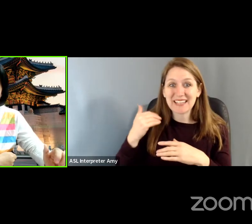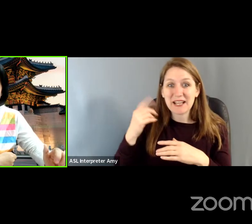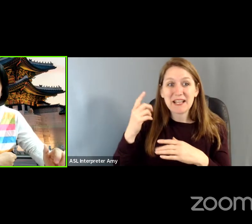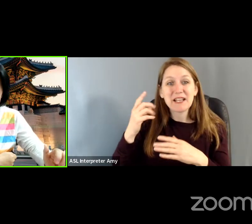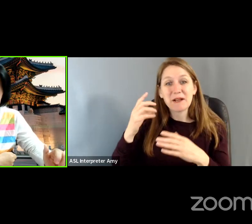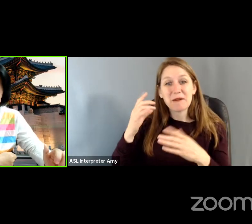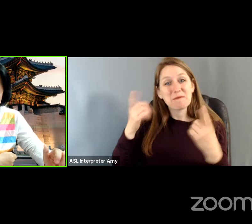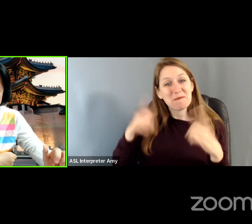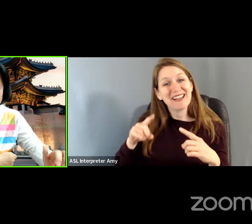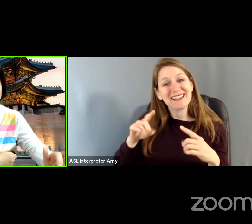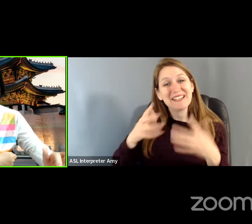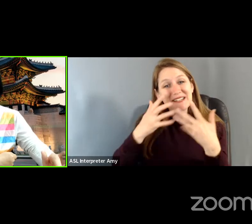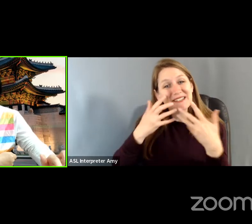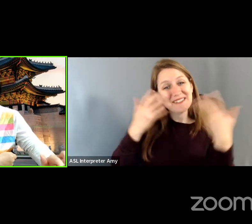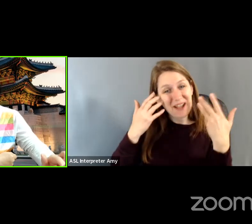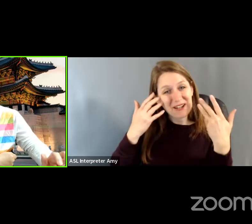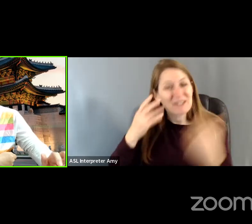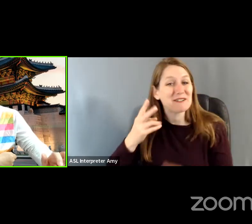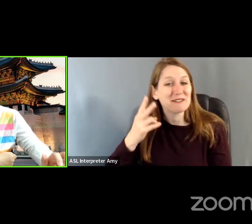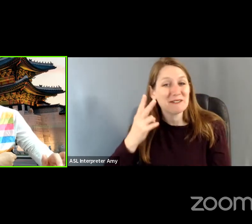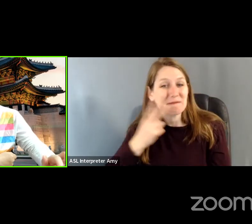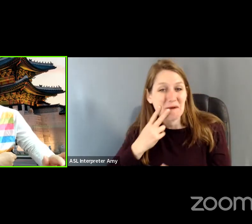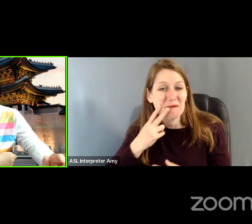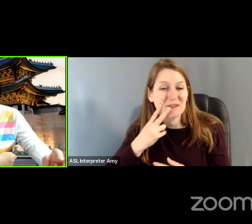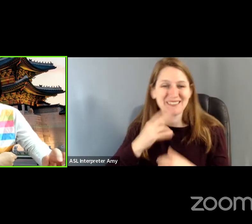tigers smoked cigarettes.